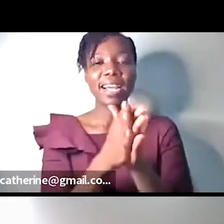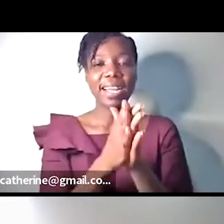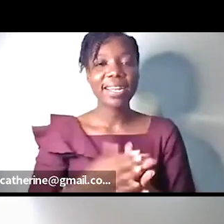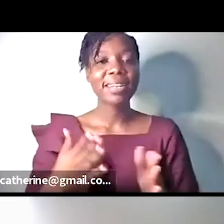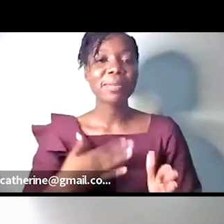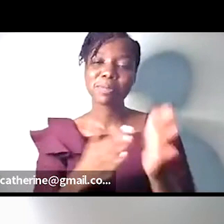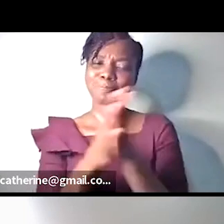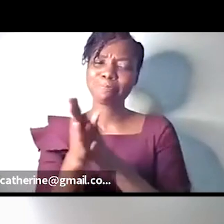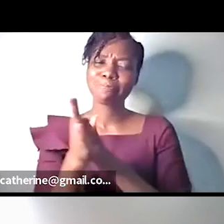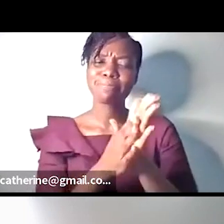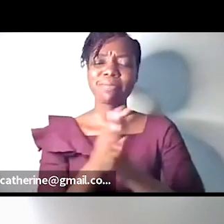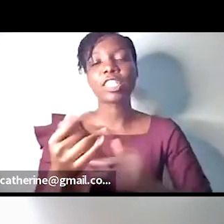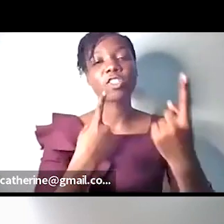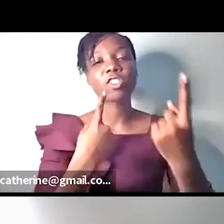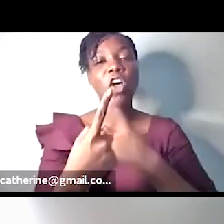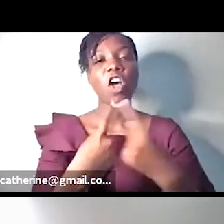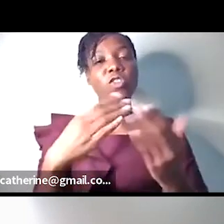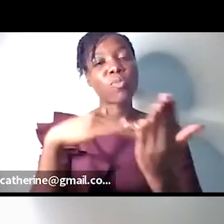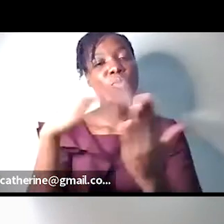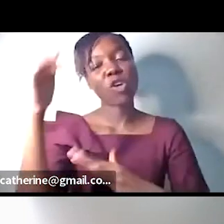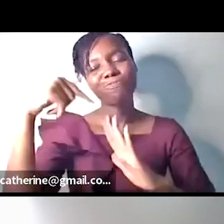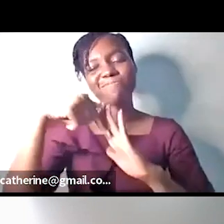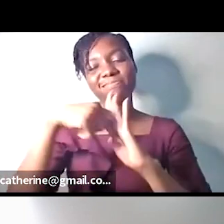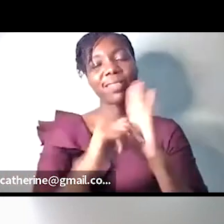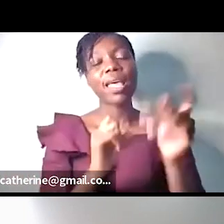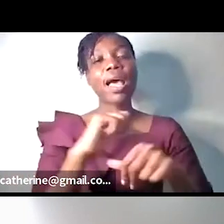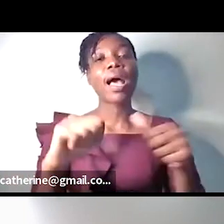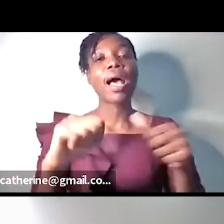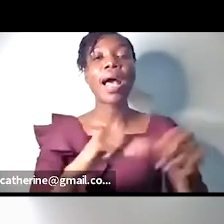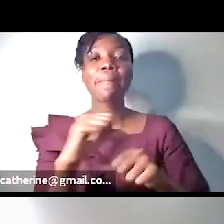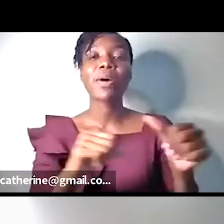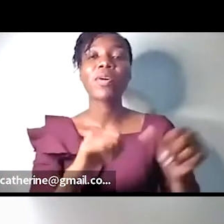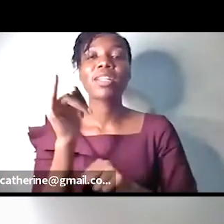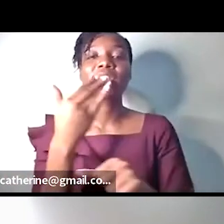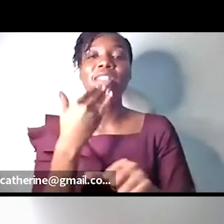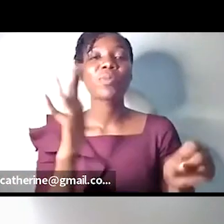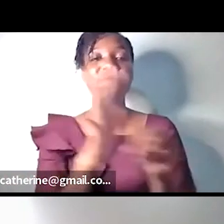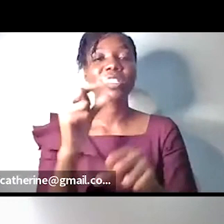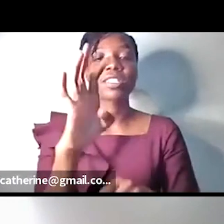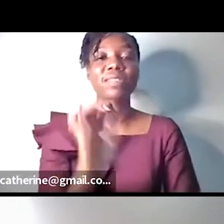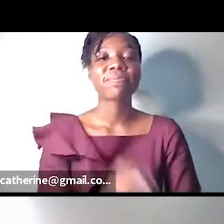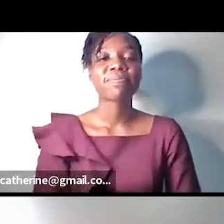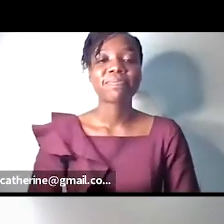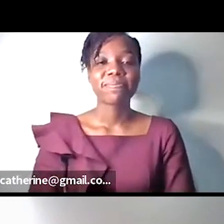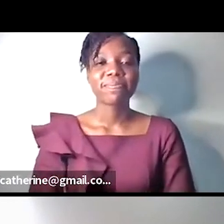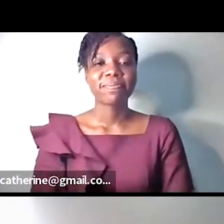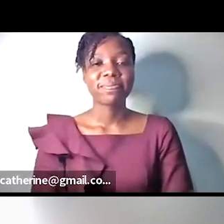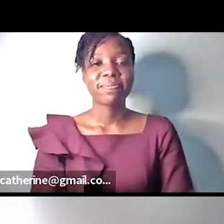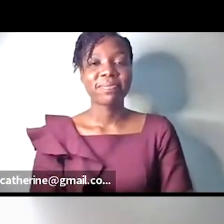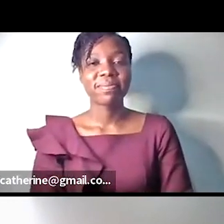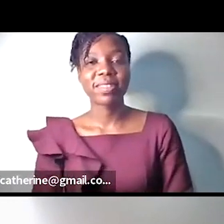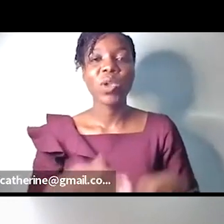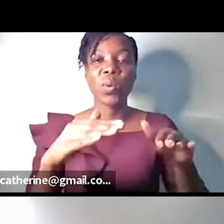discuss further, deeper about it. Thank you, Grace. Waiting for